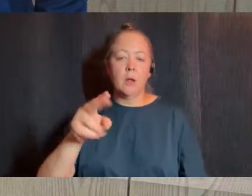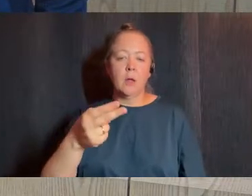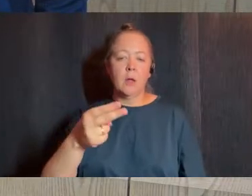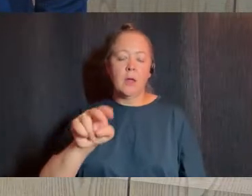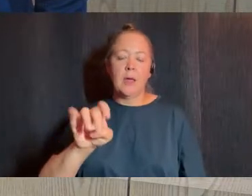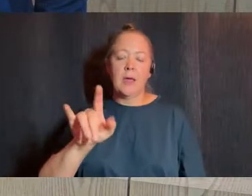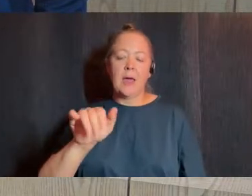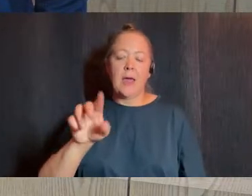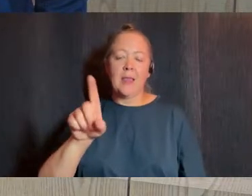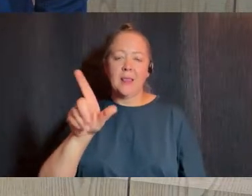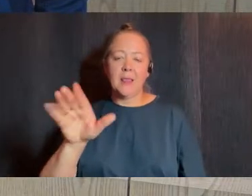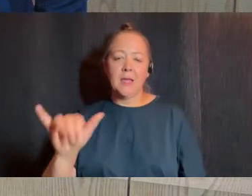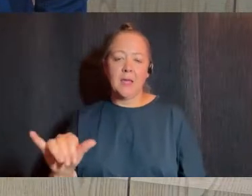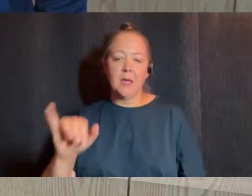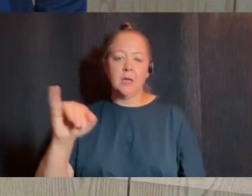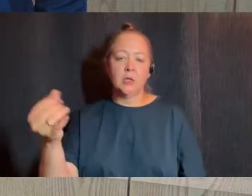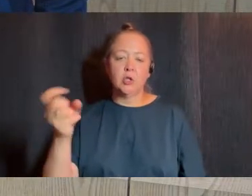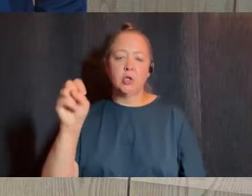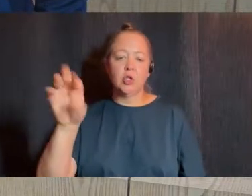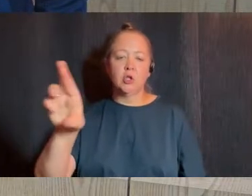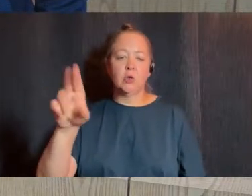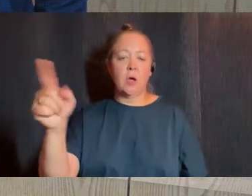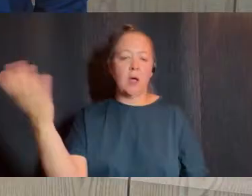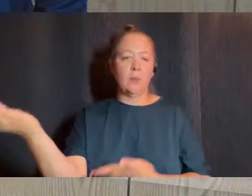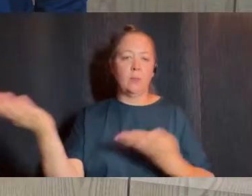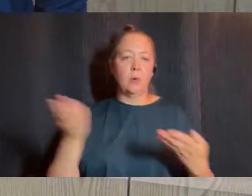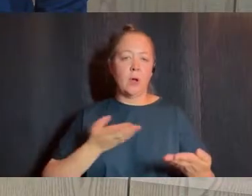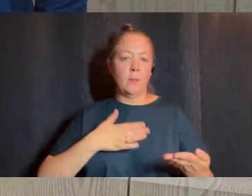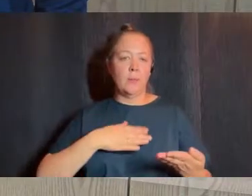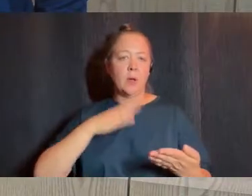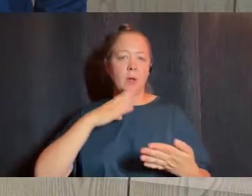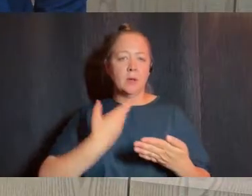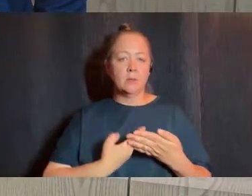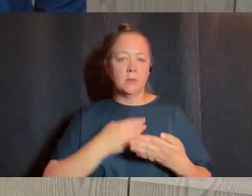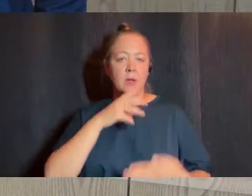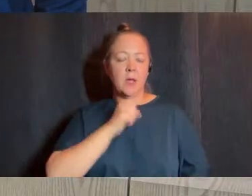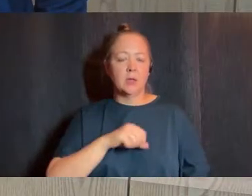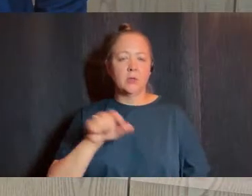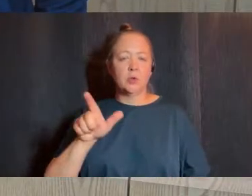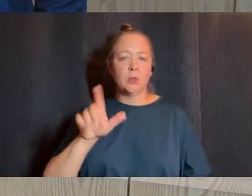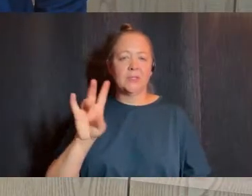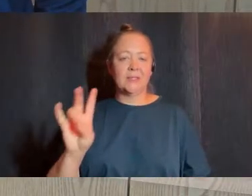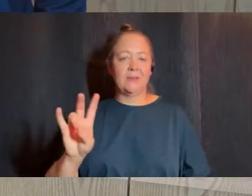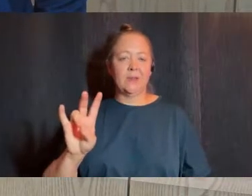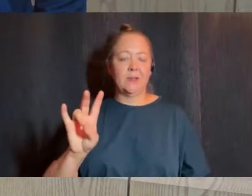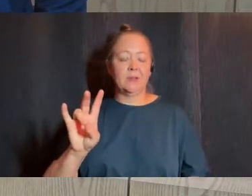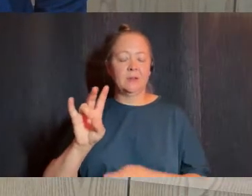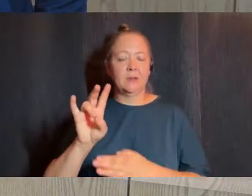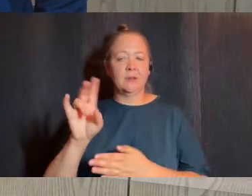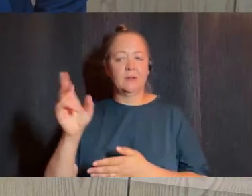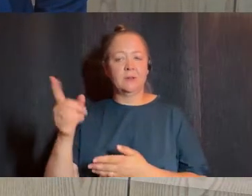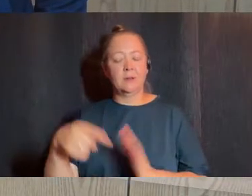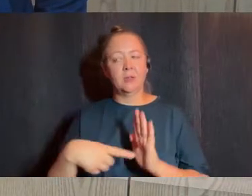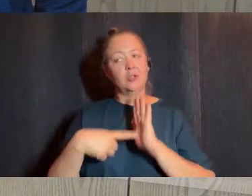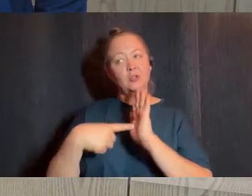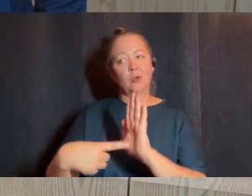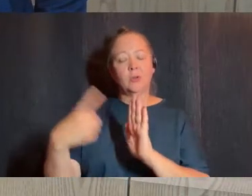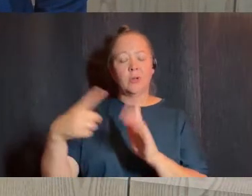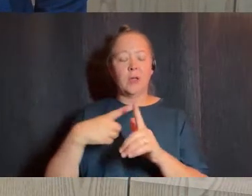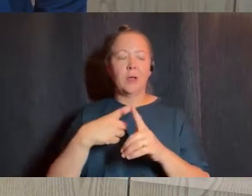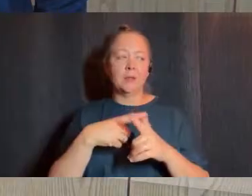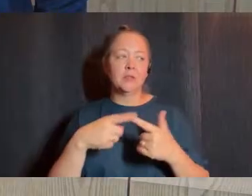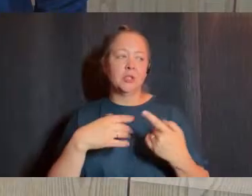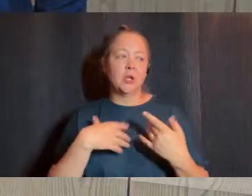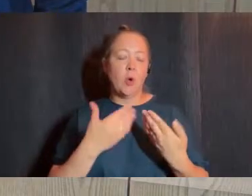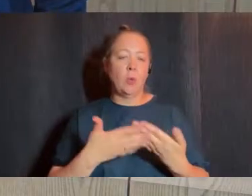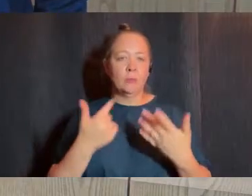my 27-year-old daughter here after travel, and she literally broke down crying. And it just shows the level of individuals, especially